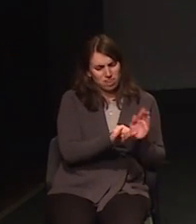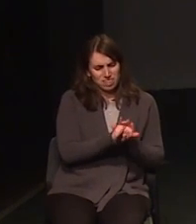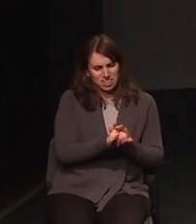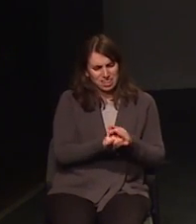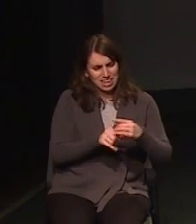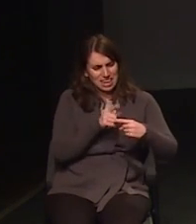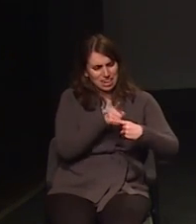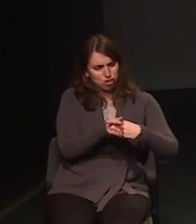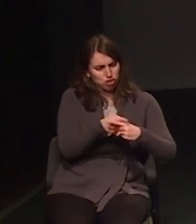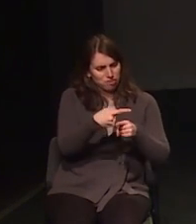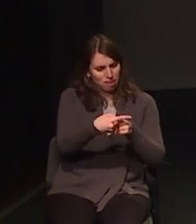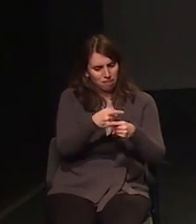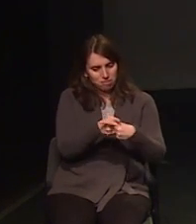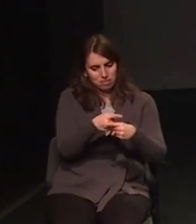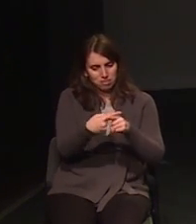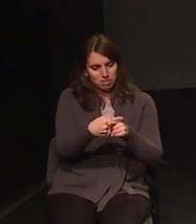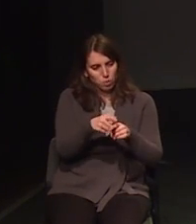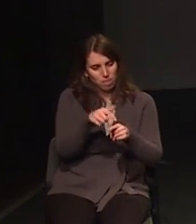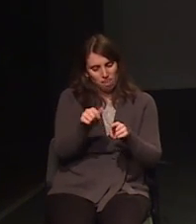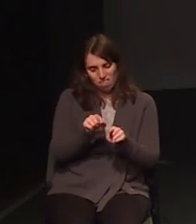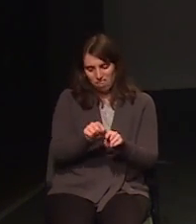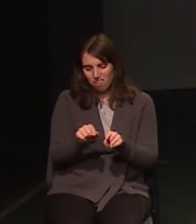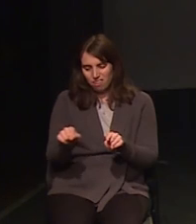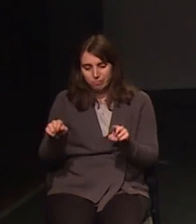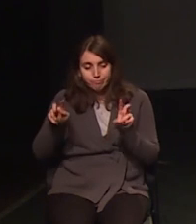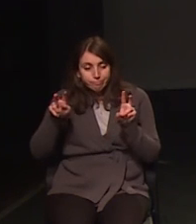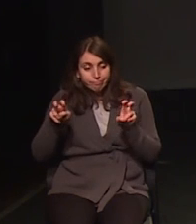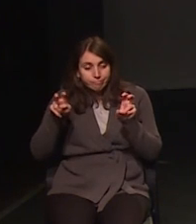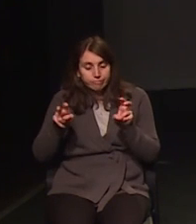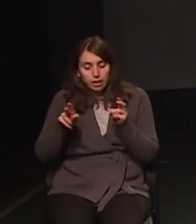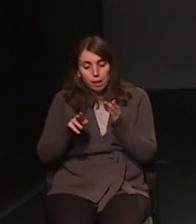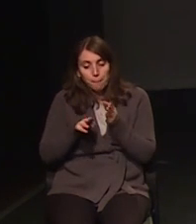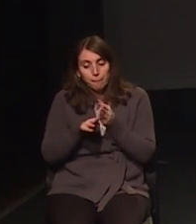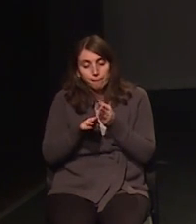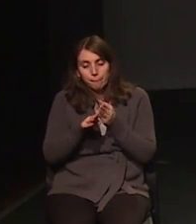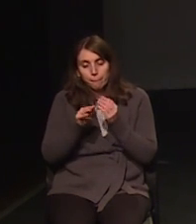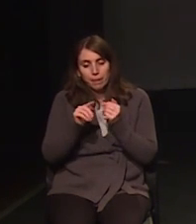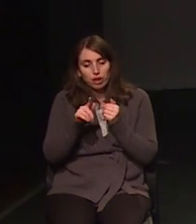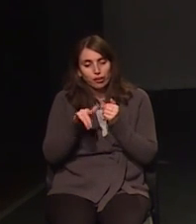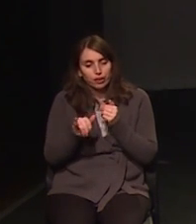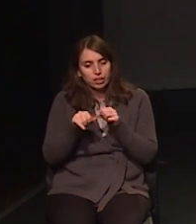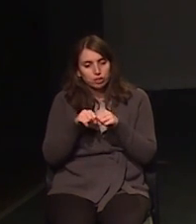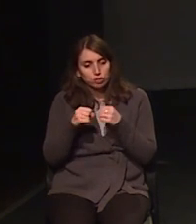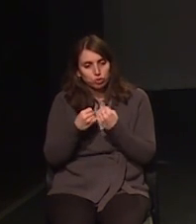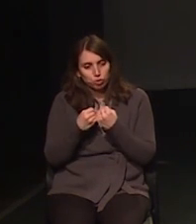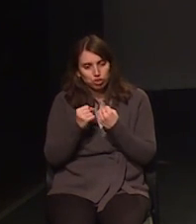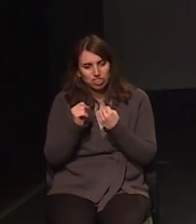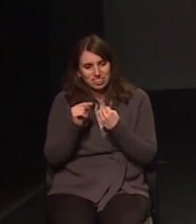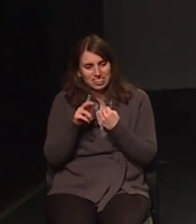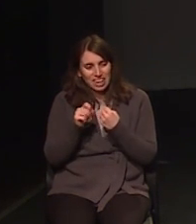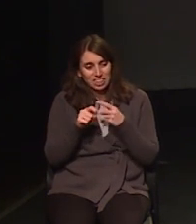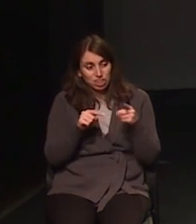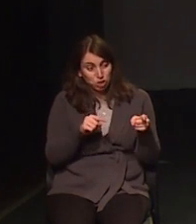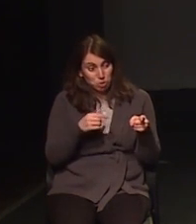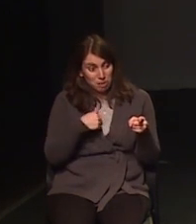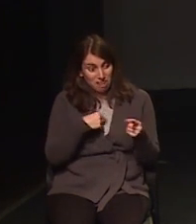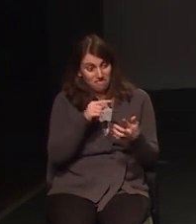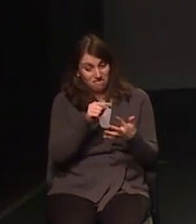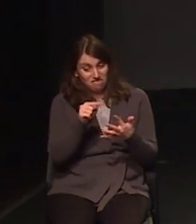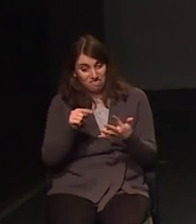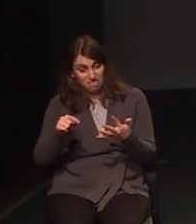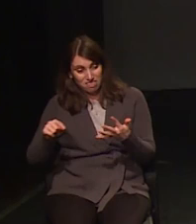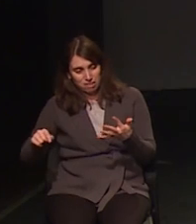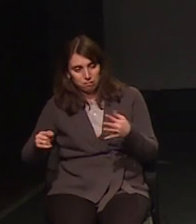other quote-unquote minority social statuses often experience compounded mistreatment that is exacerbated by